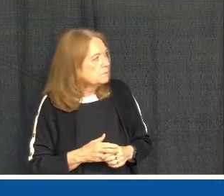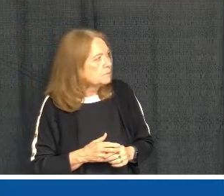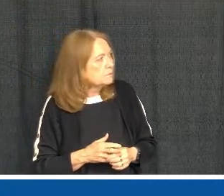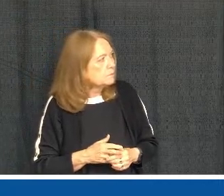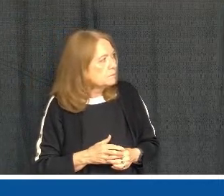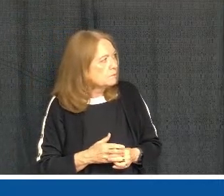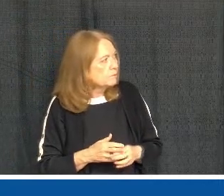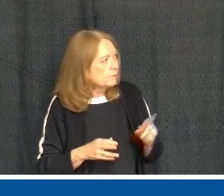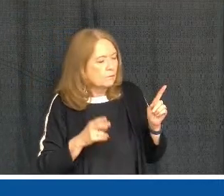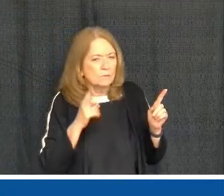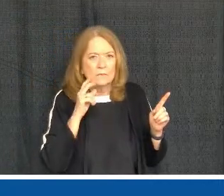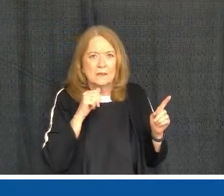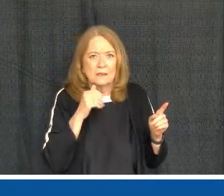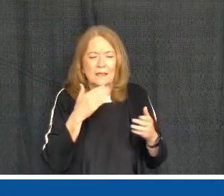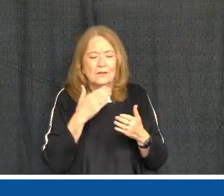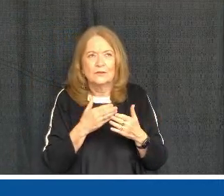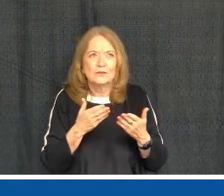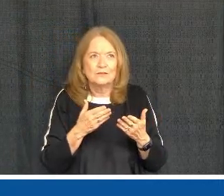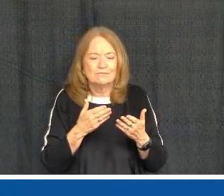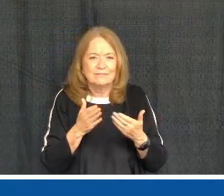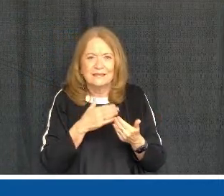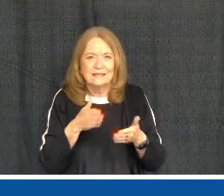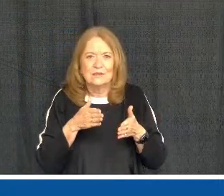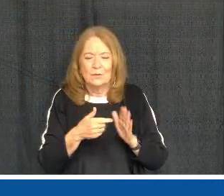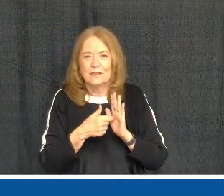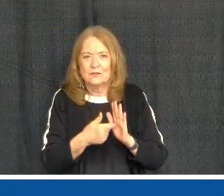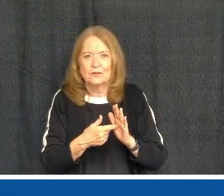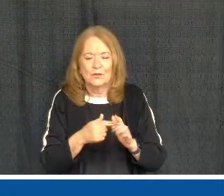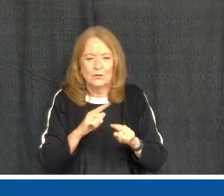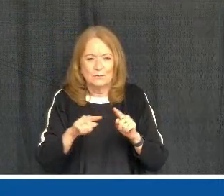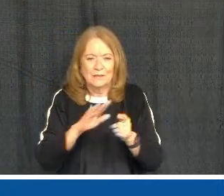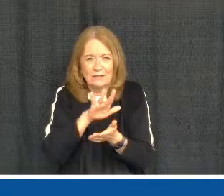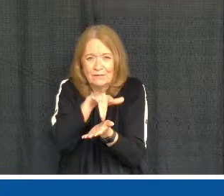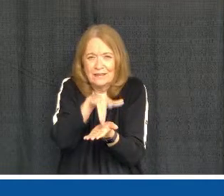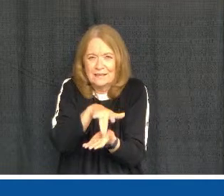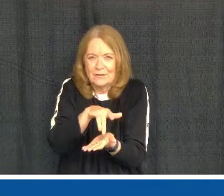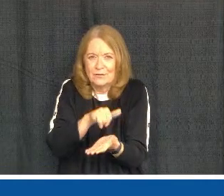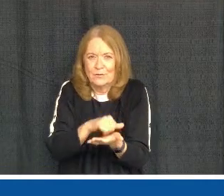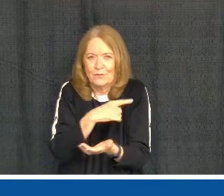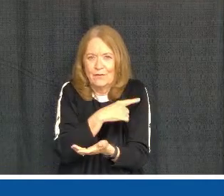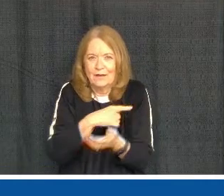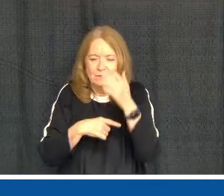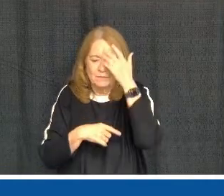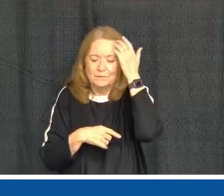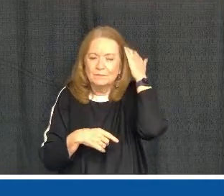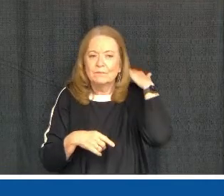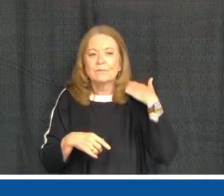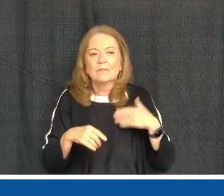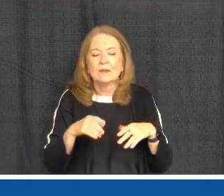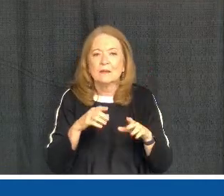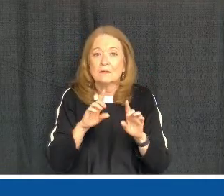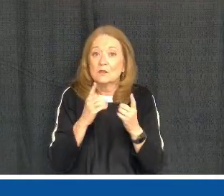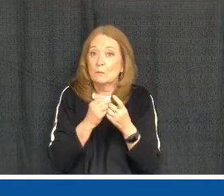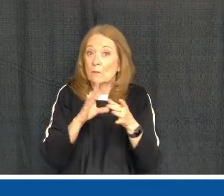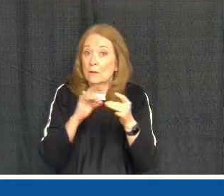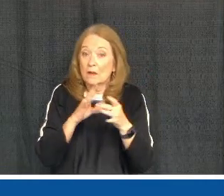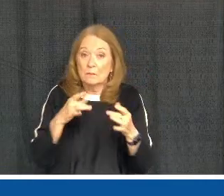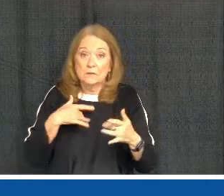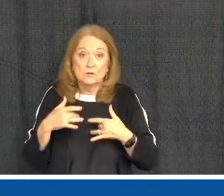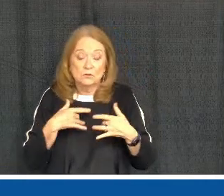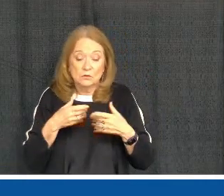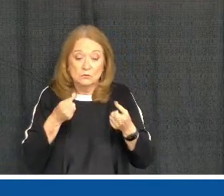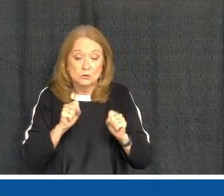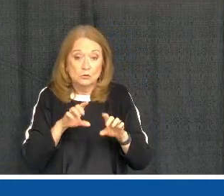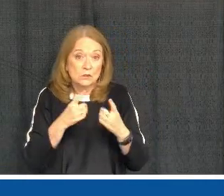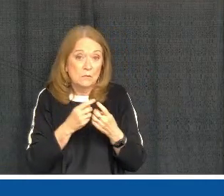That really is not a good way to show you where that is in the center of that larger parcel. Department comments and concerns. The street department